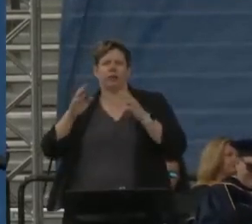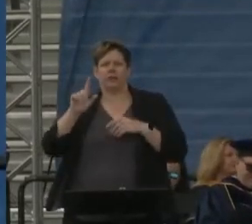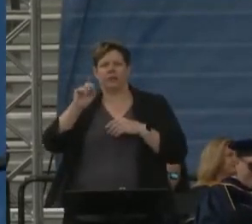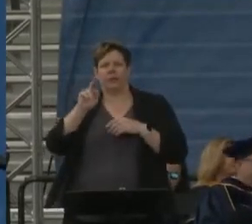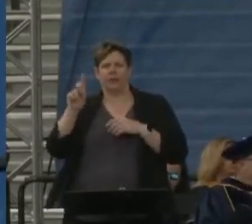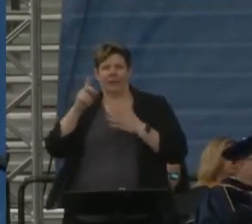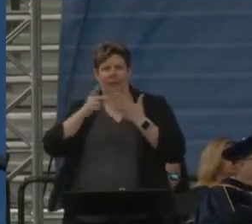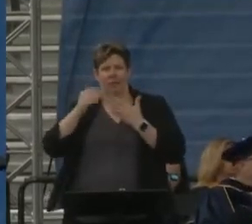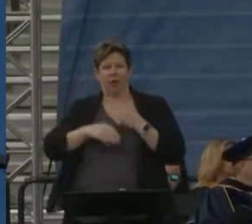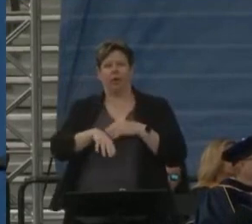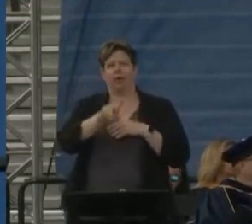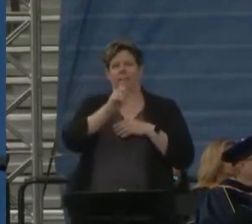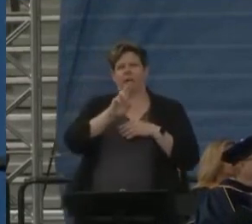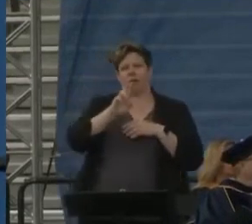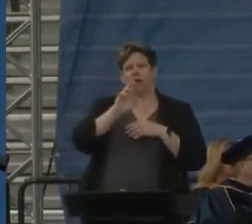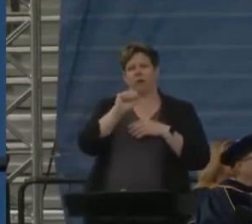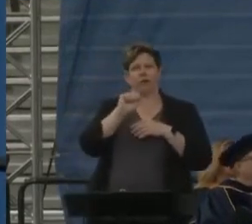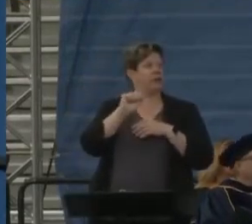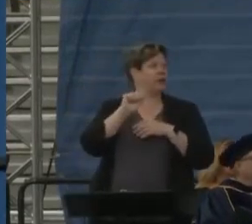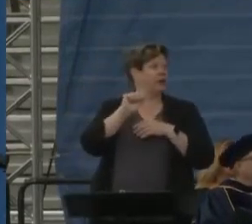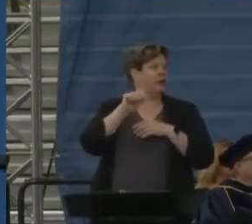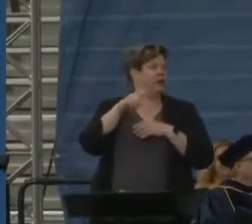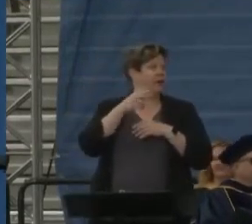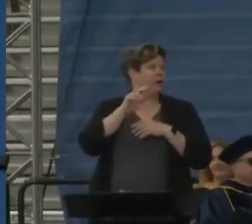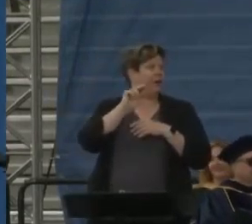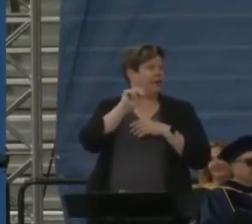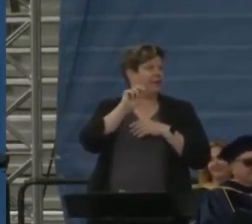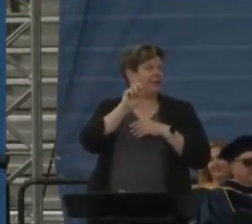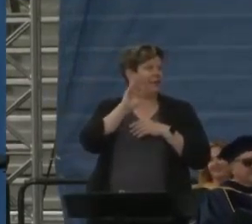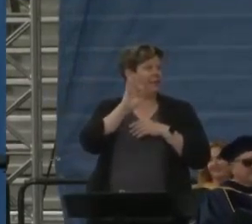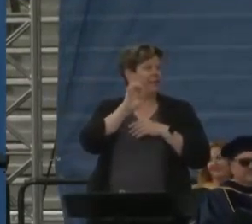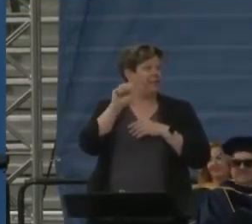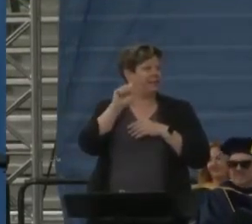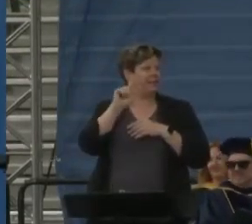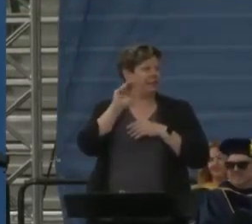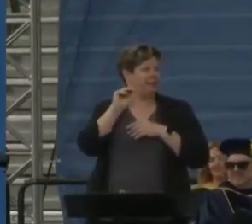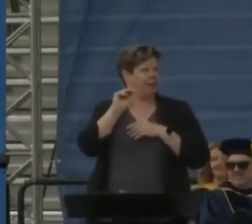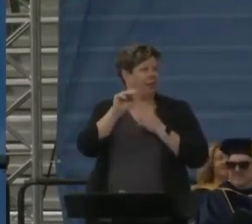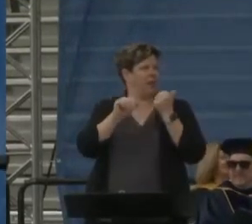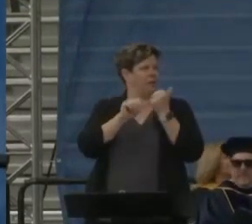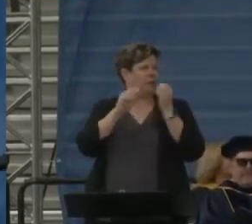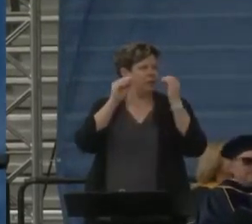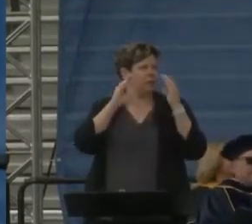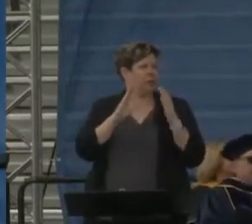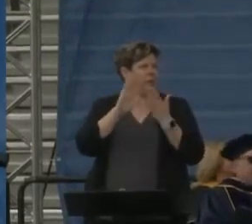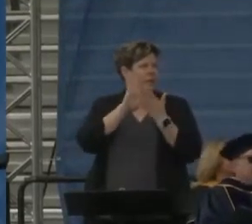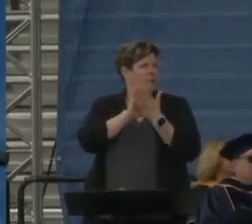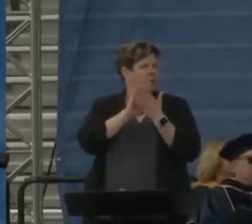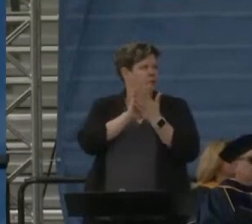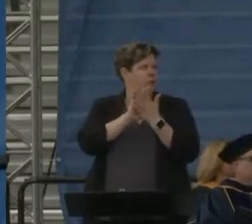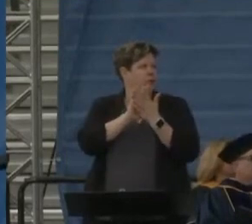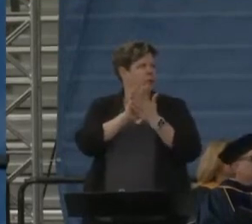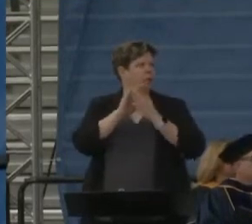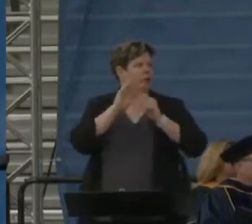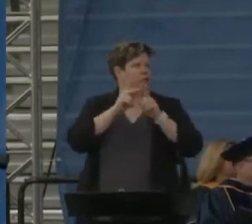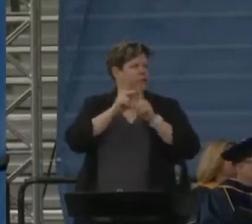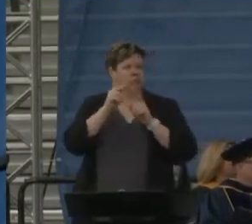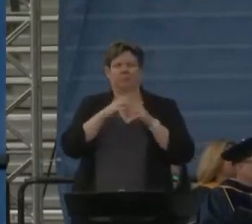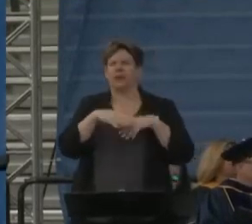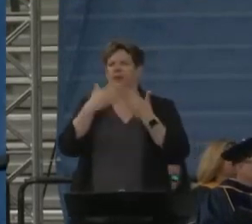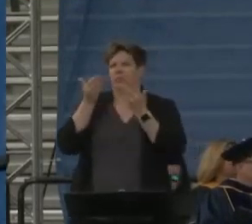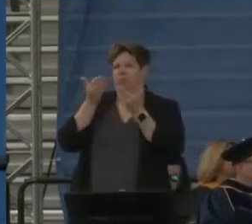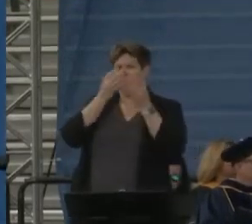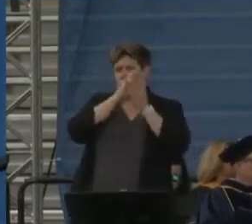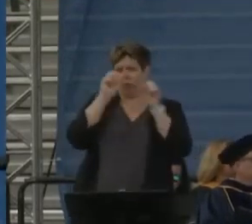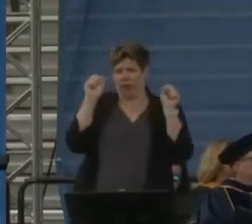Dr. Nafis Alam, Assistant Professor in the School of Social Work. President Trump, I present